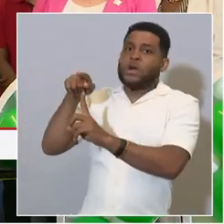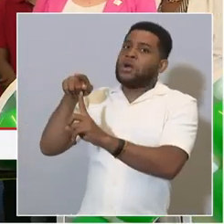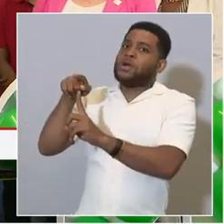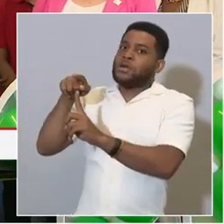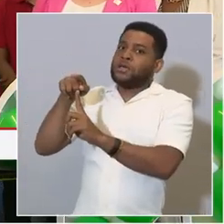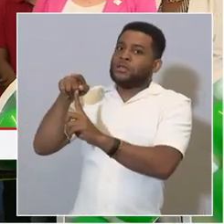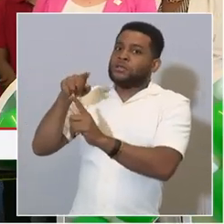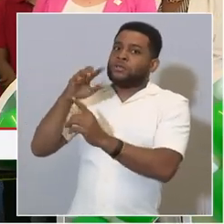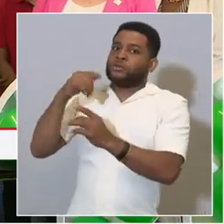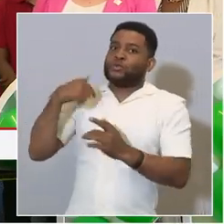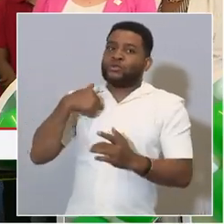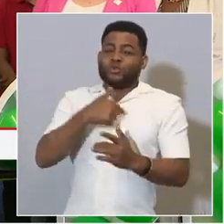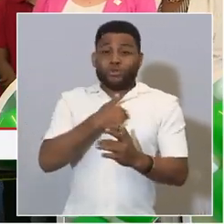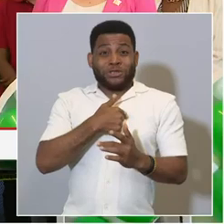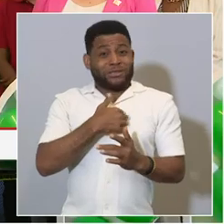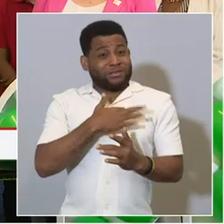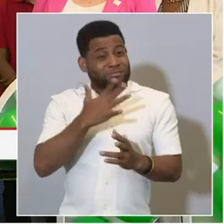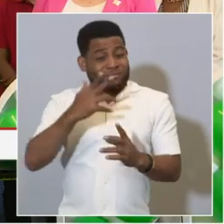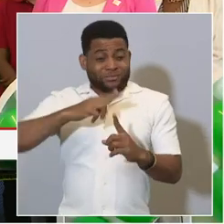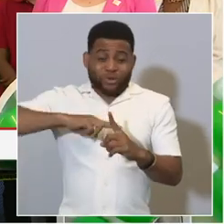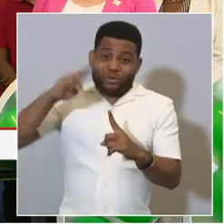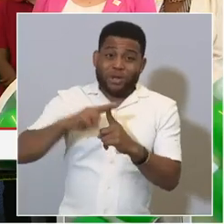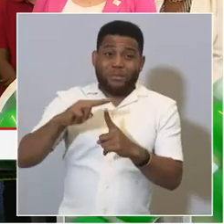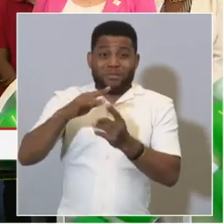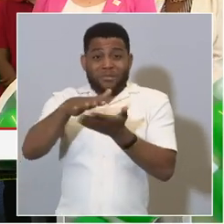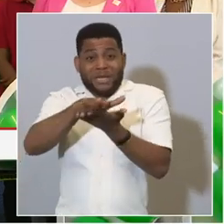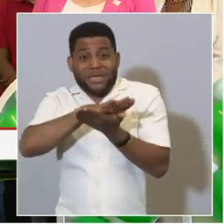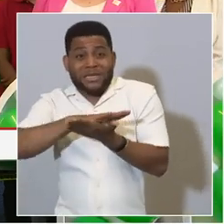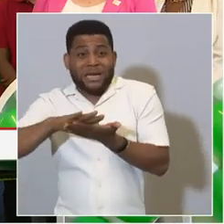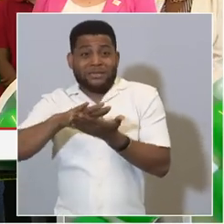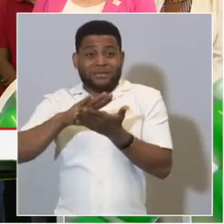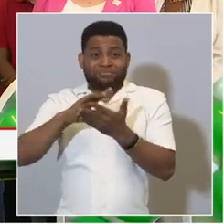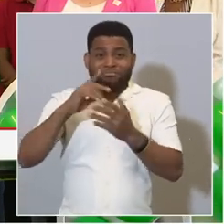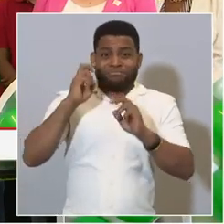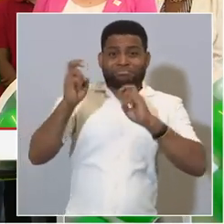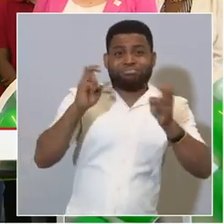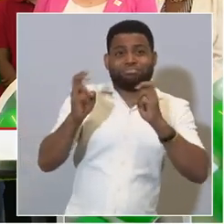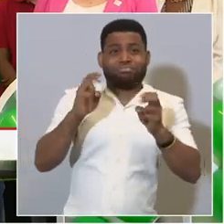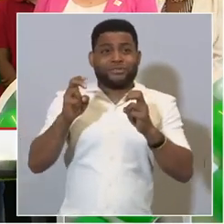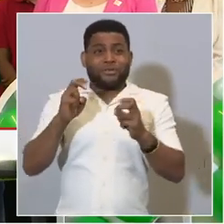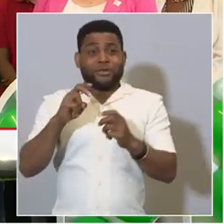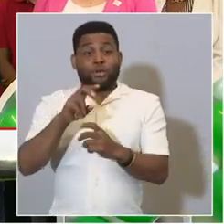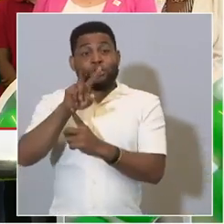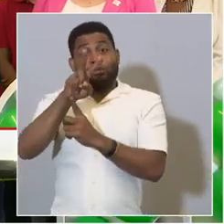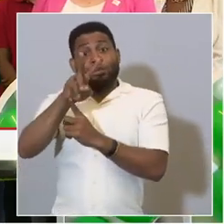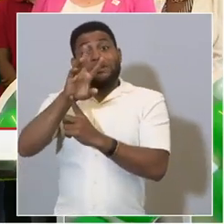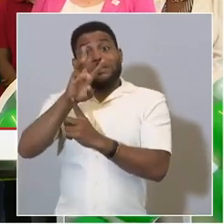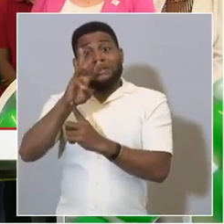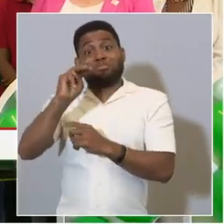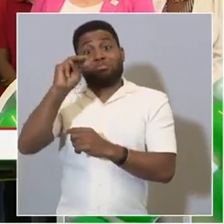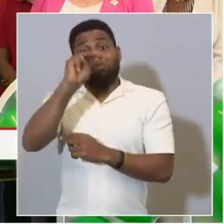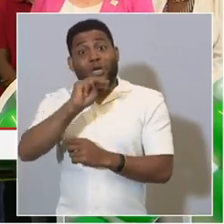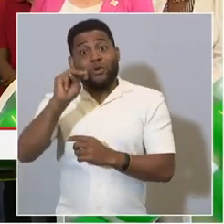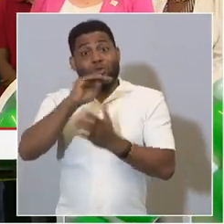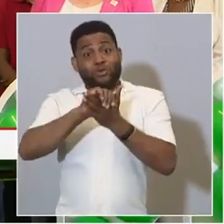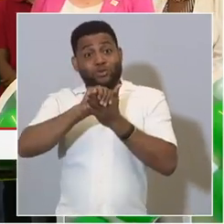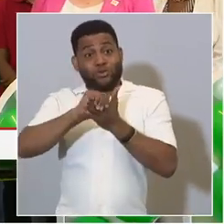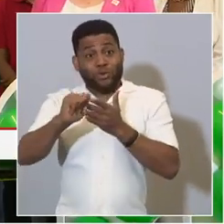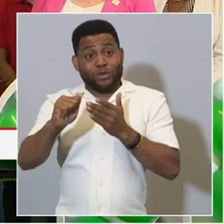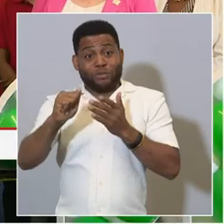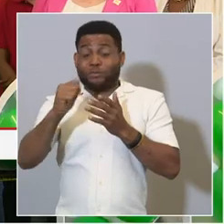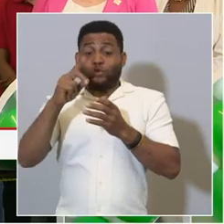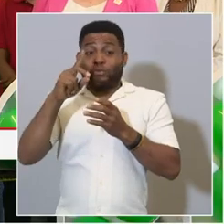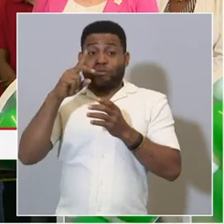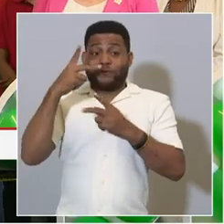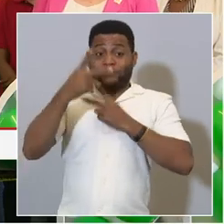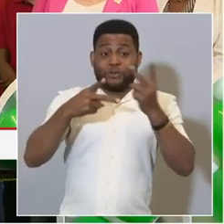pandemic. 26 million people visit Washington, D.C. Every year. You know, that's the size of Florida. That many